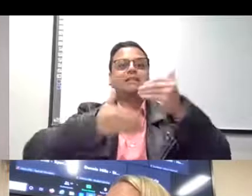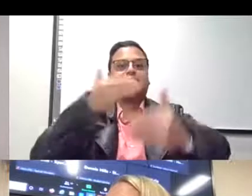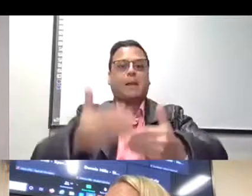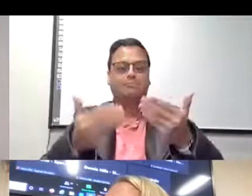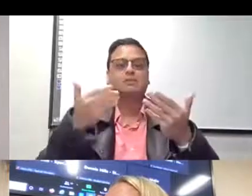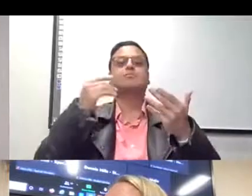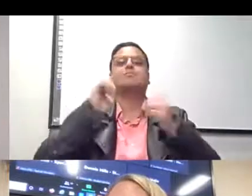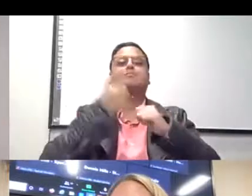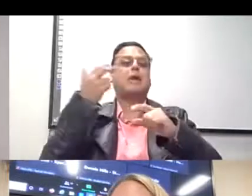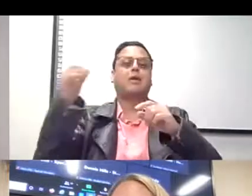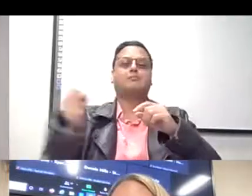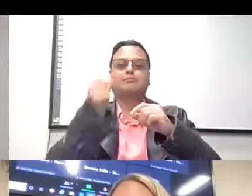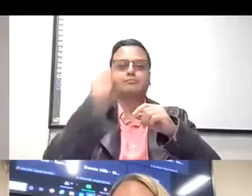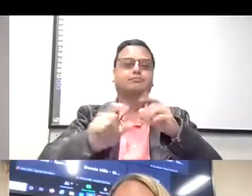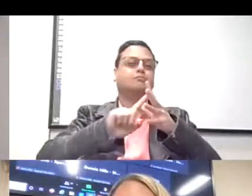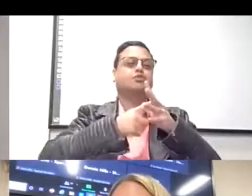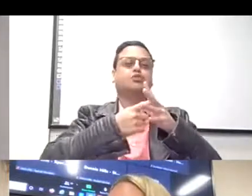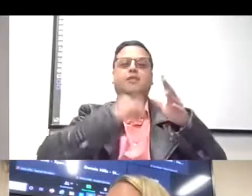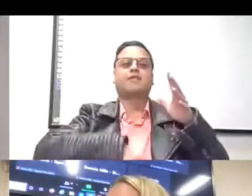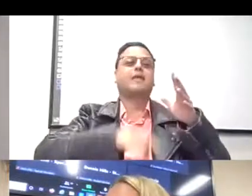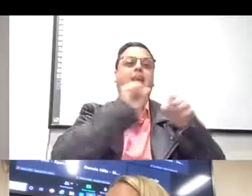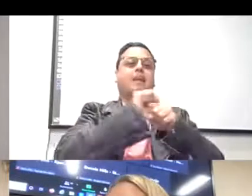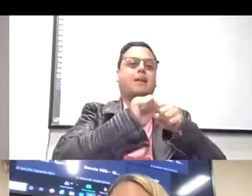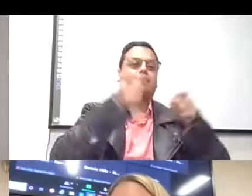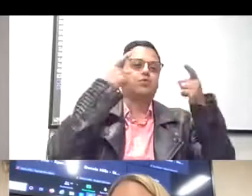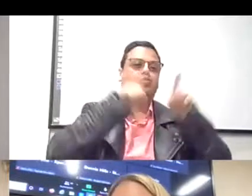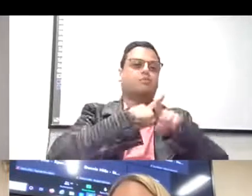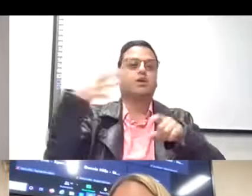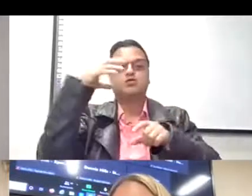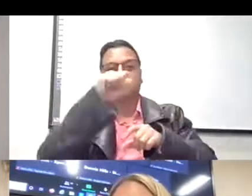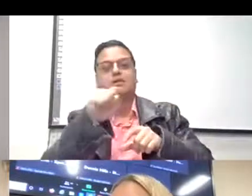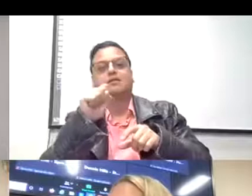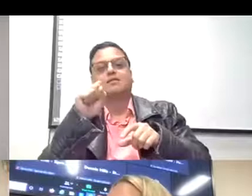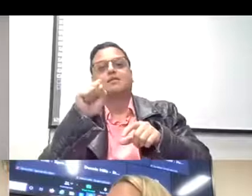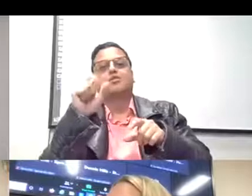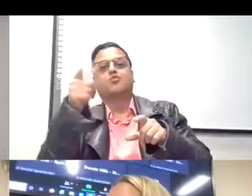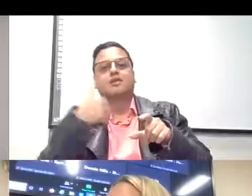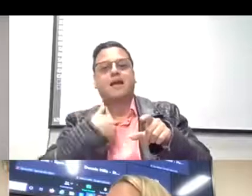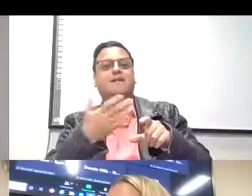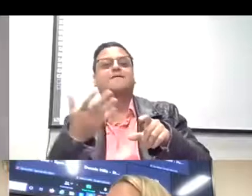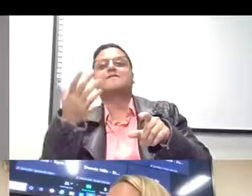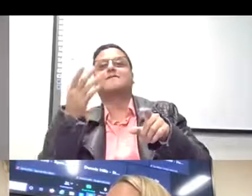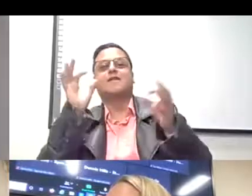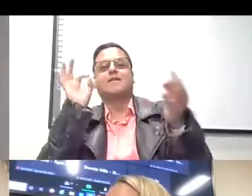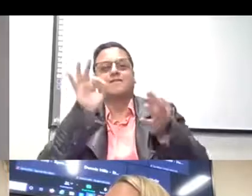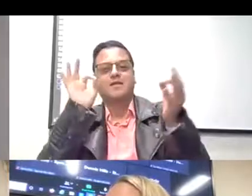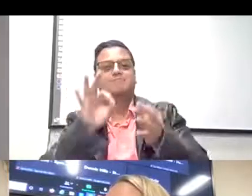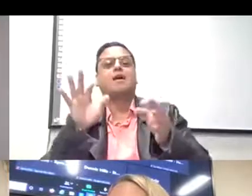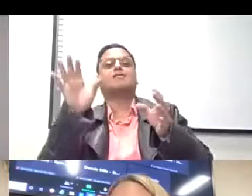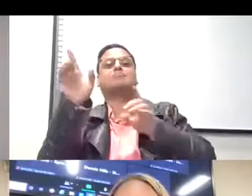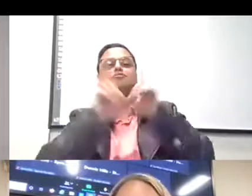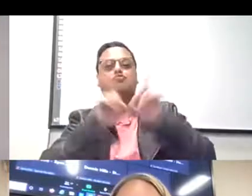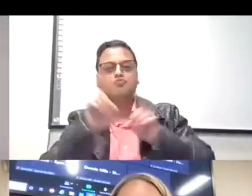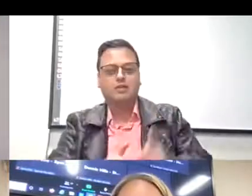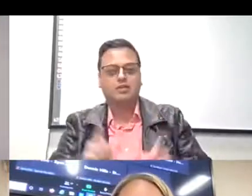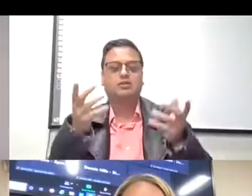to implement a potential project labor agreement, assuming that the board continues to give favorable feedback and provide us direction at the end of this agenda